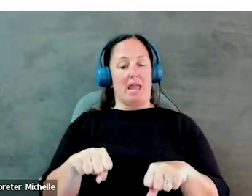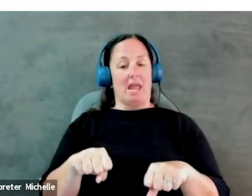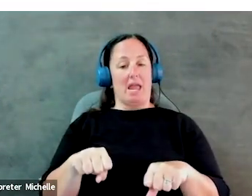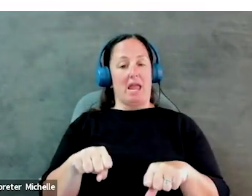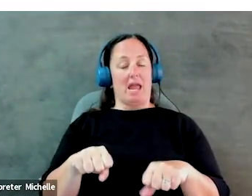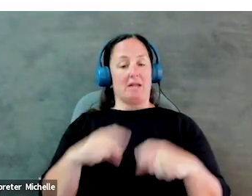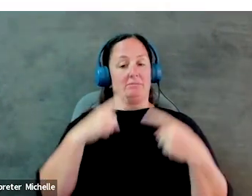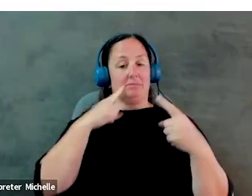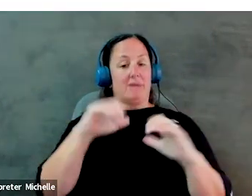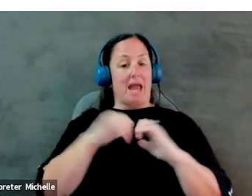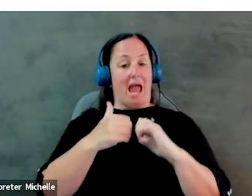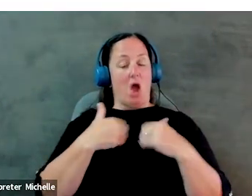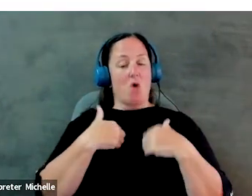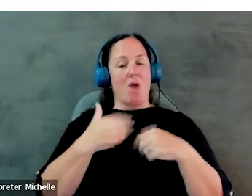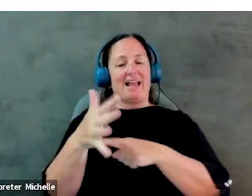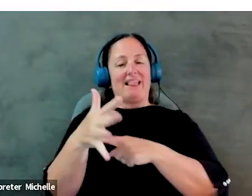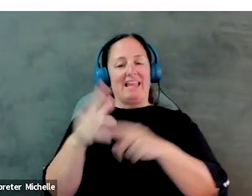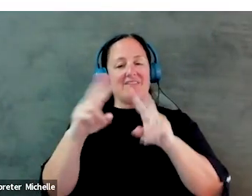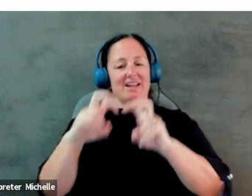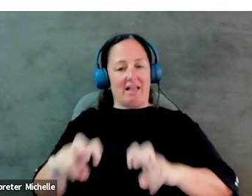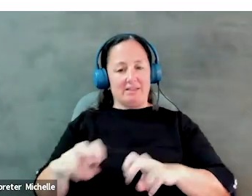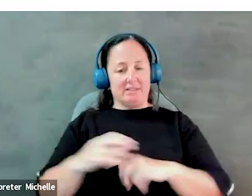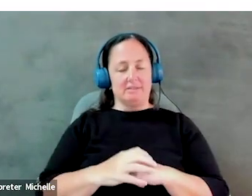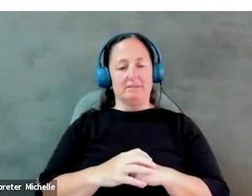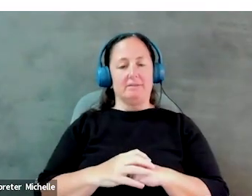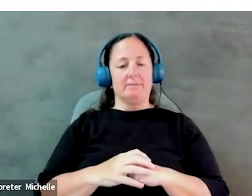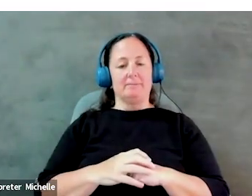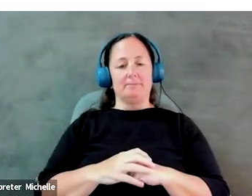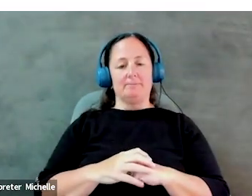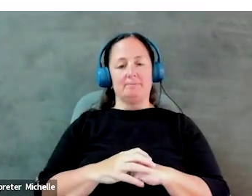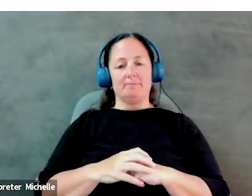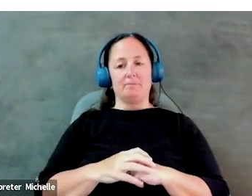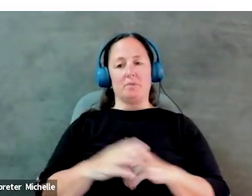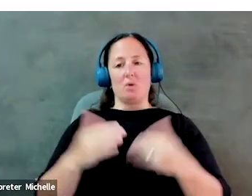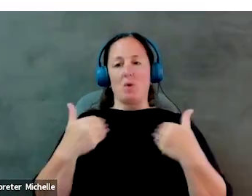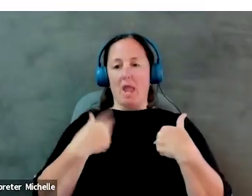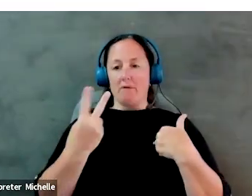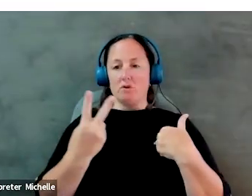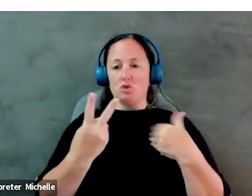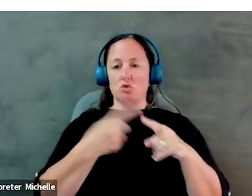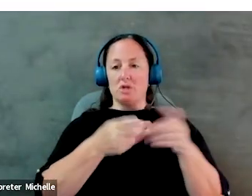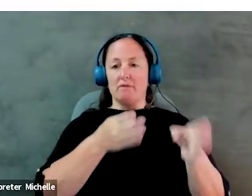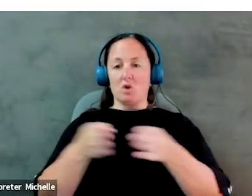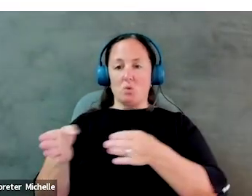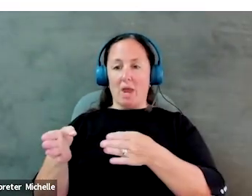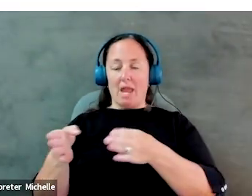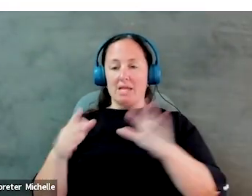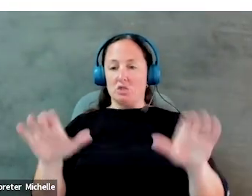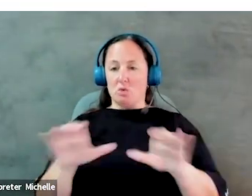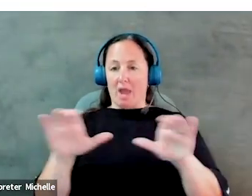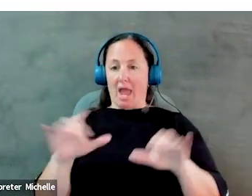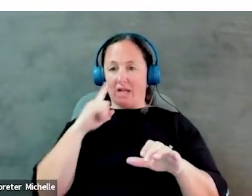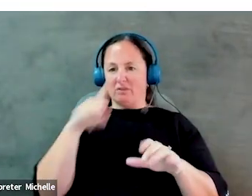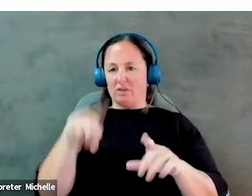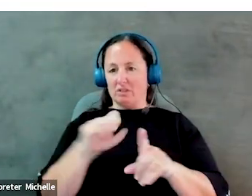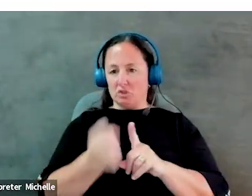be attained by doing leaf analysis. We have two ways to